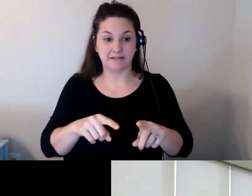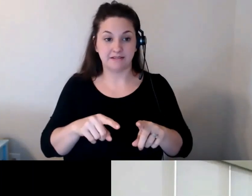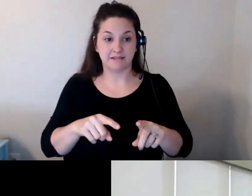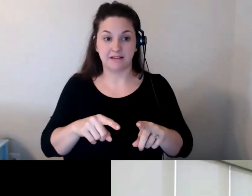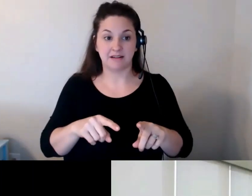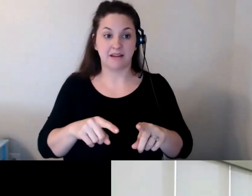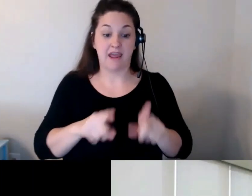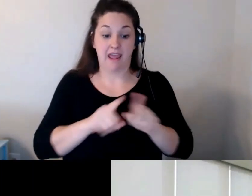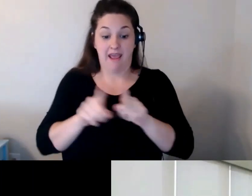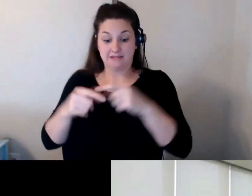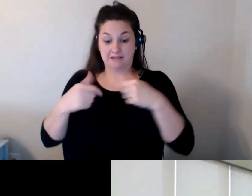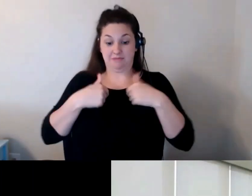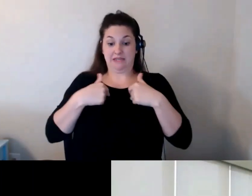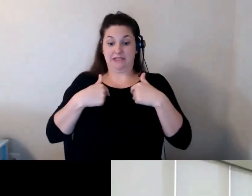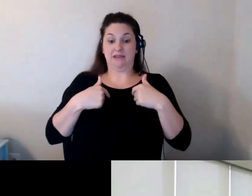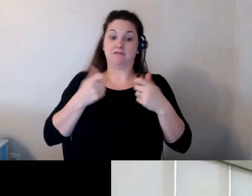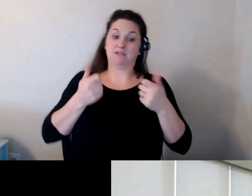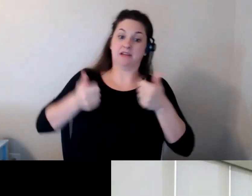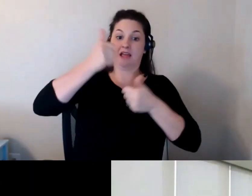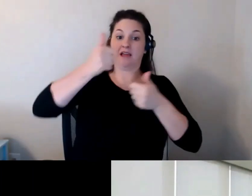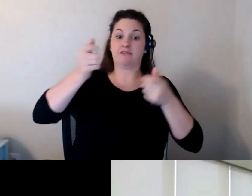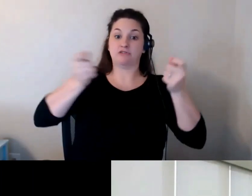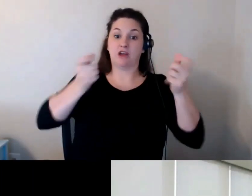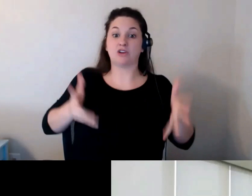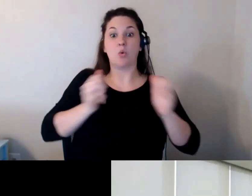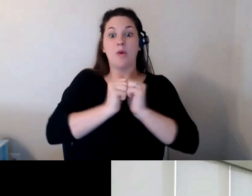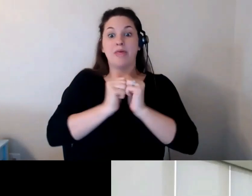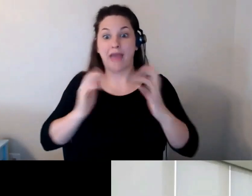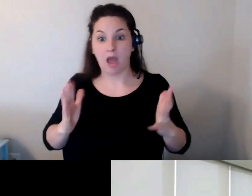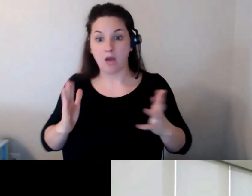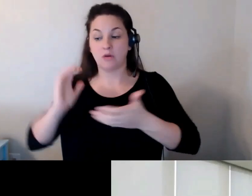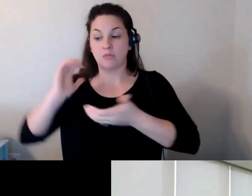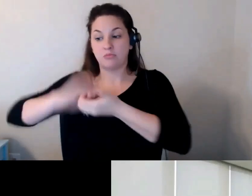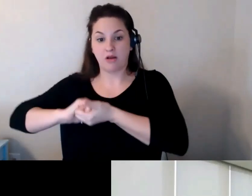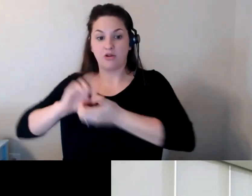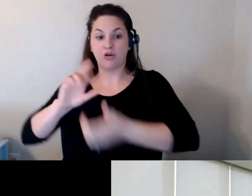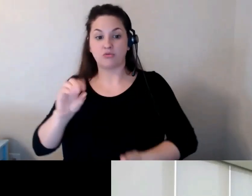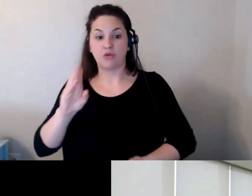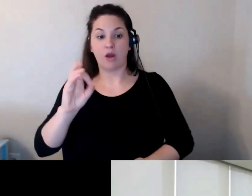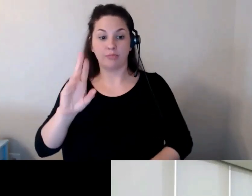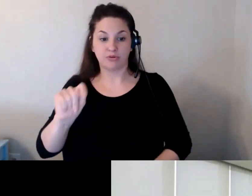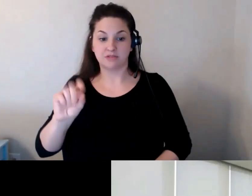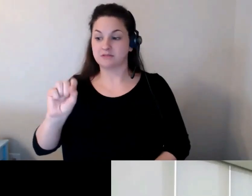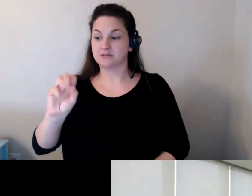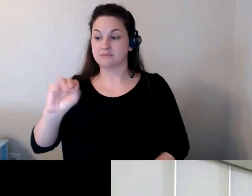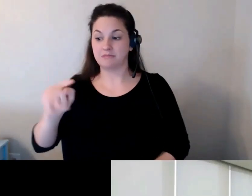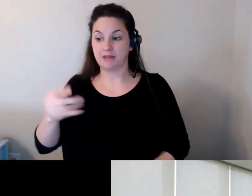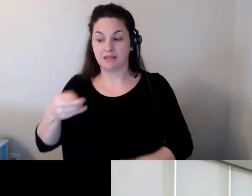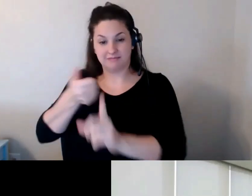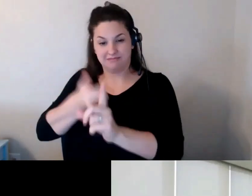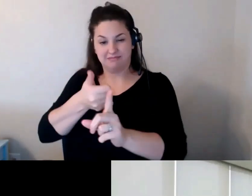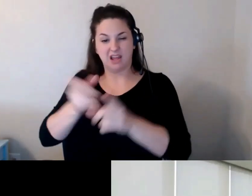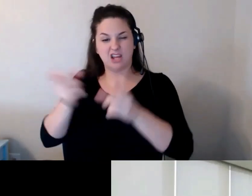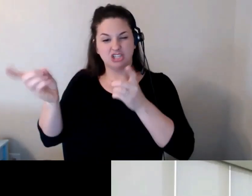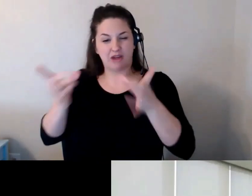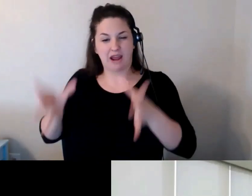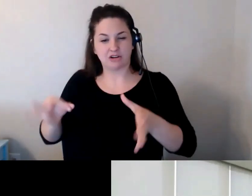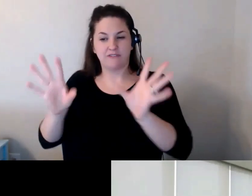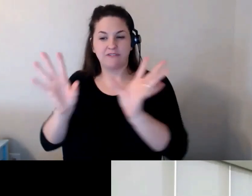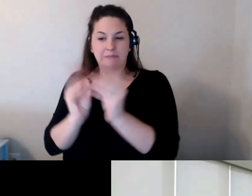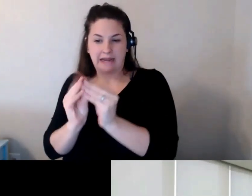are a member or not, without the partnership of Robert Smith, our director of meetings,